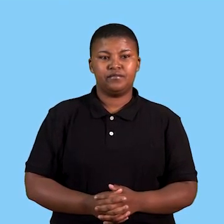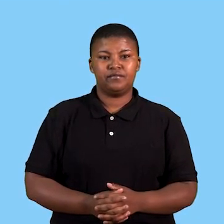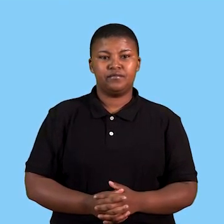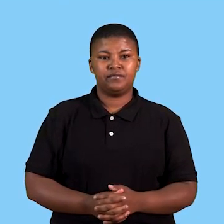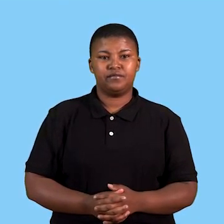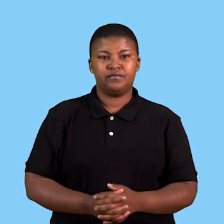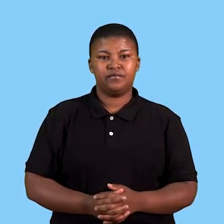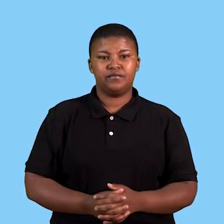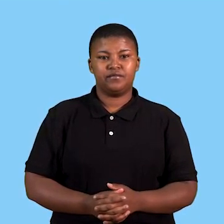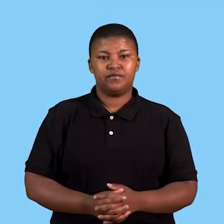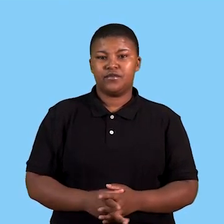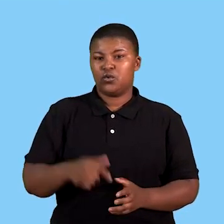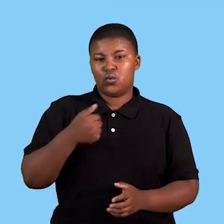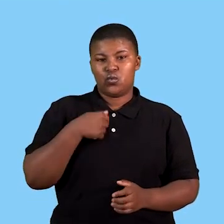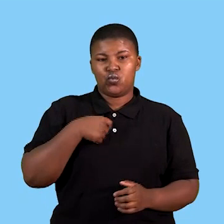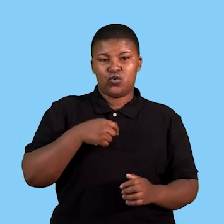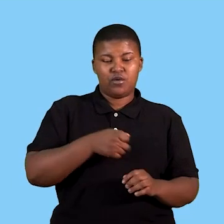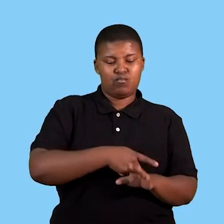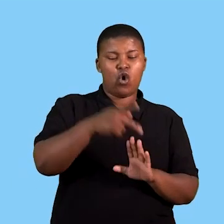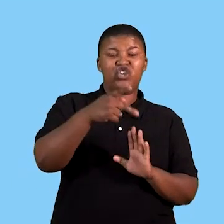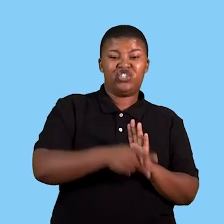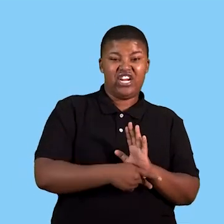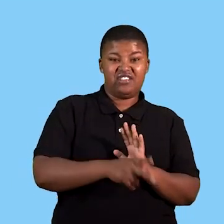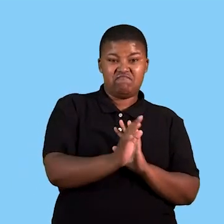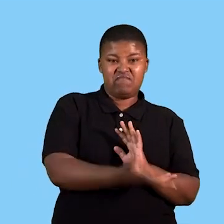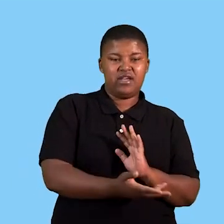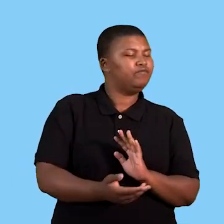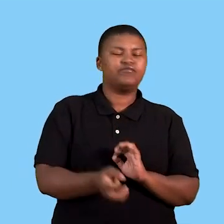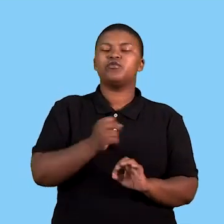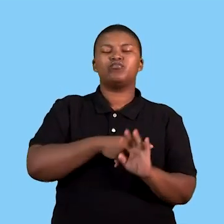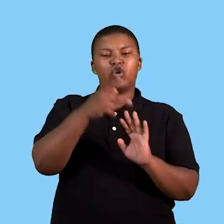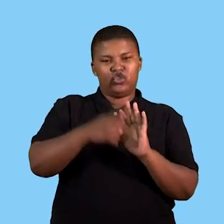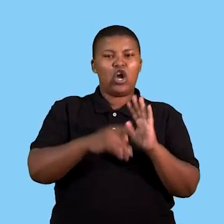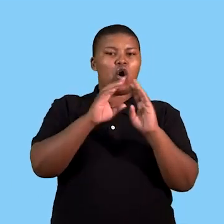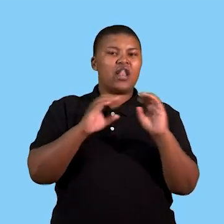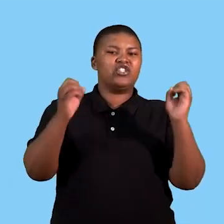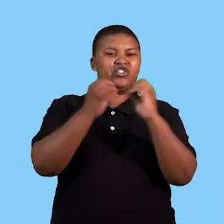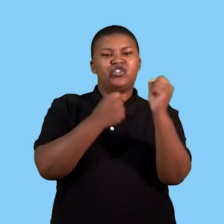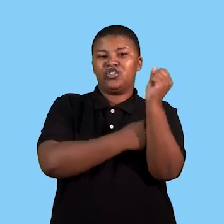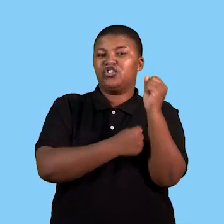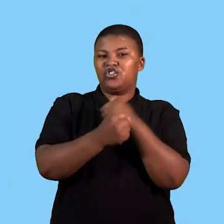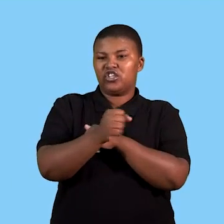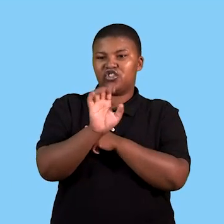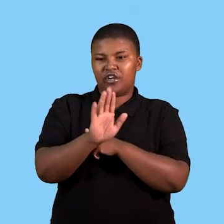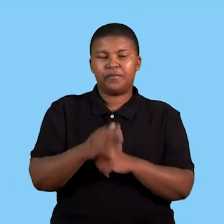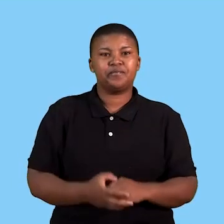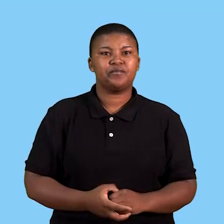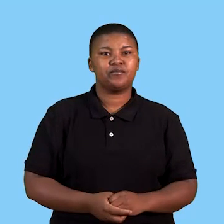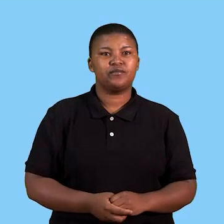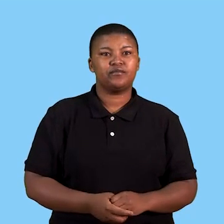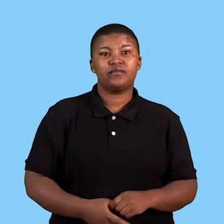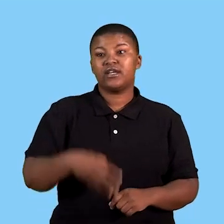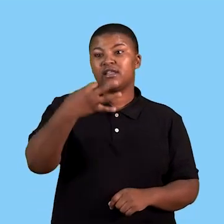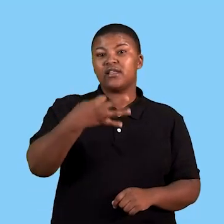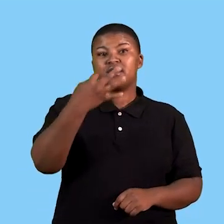Again, we will not only write project, we will write project organizational structure.